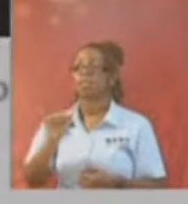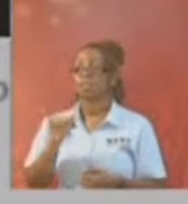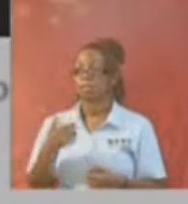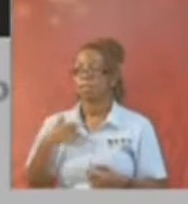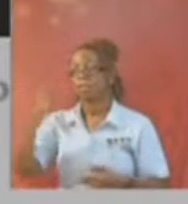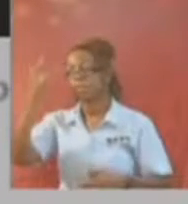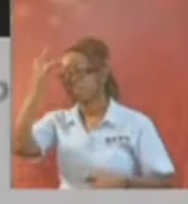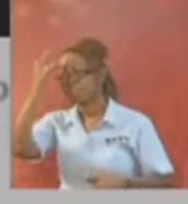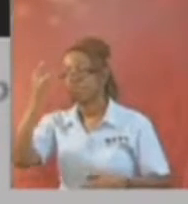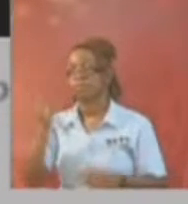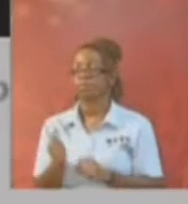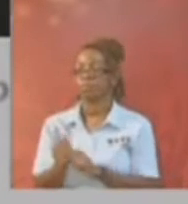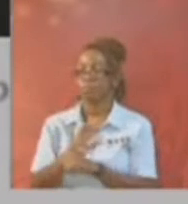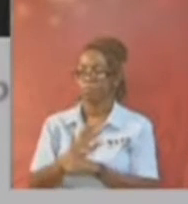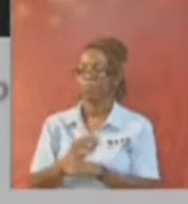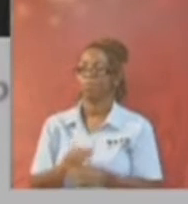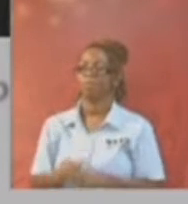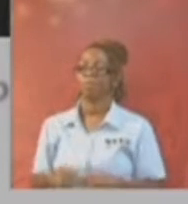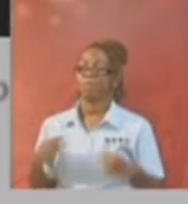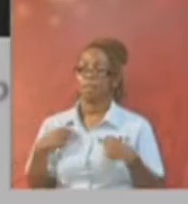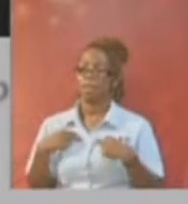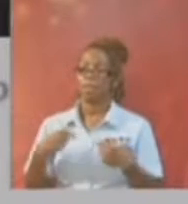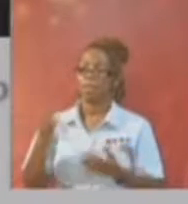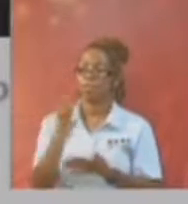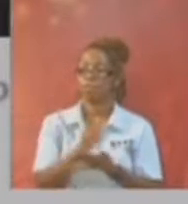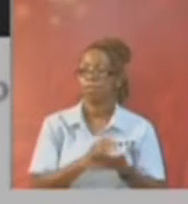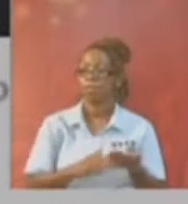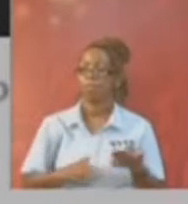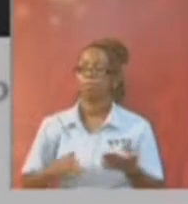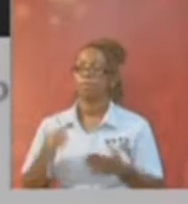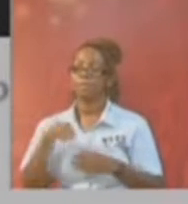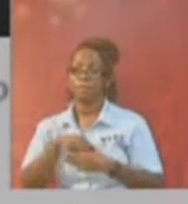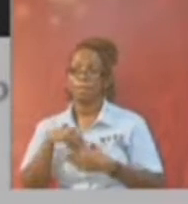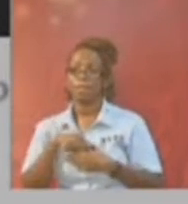small percentage of people, about 11% of those currently who are